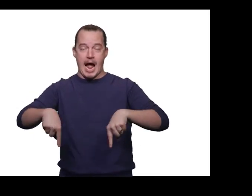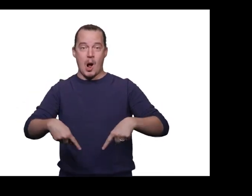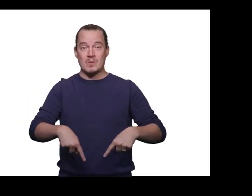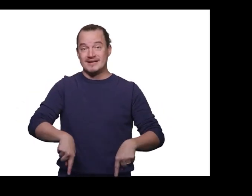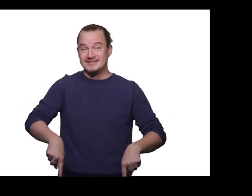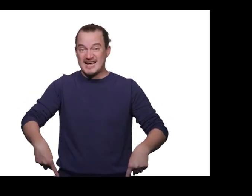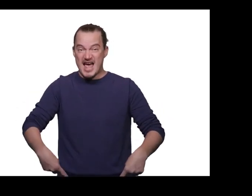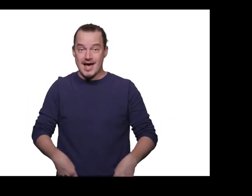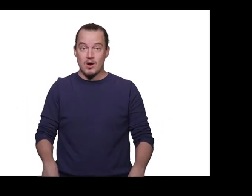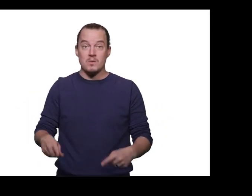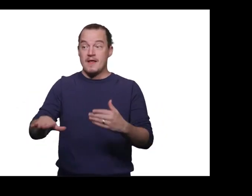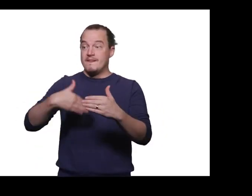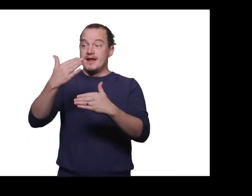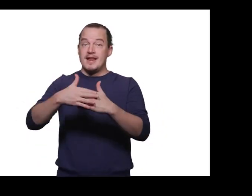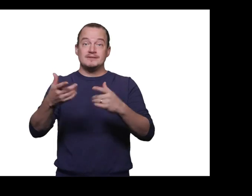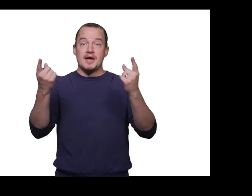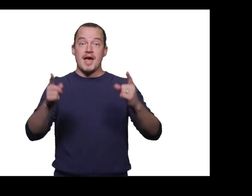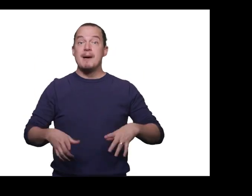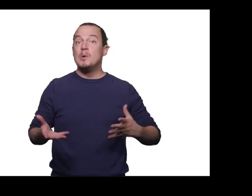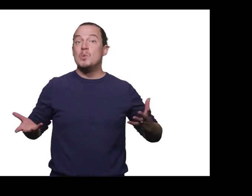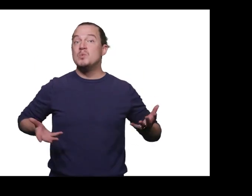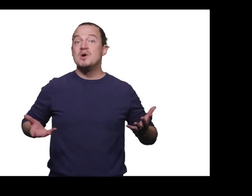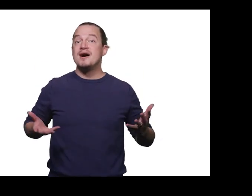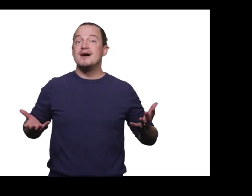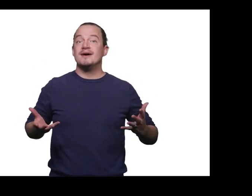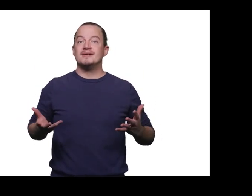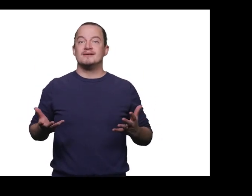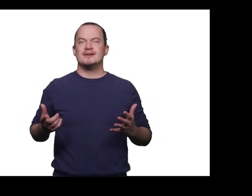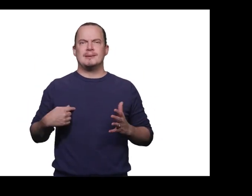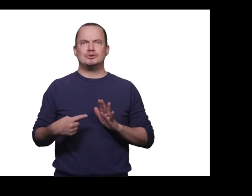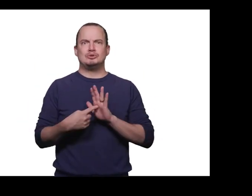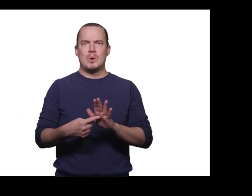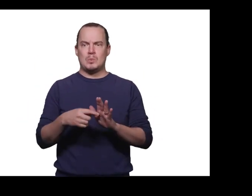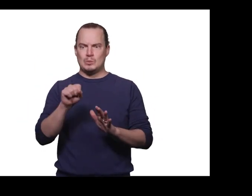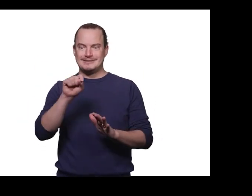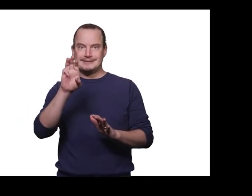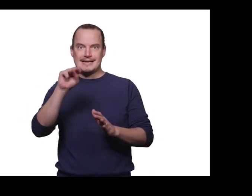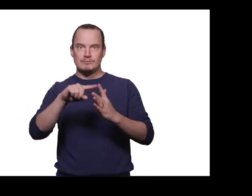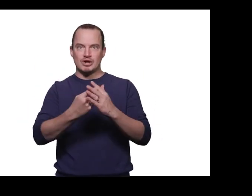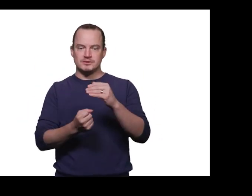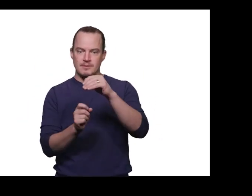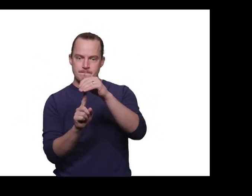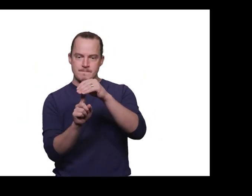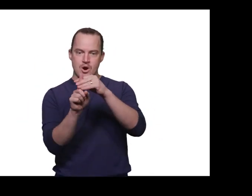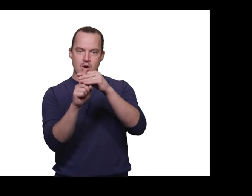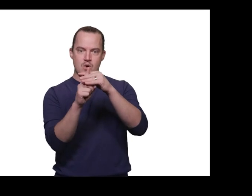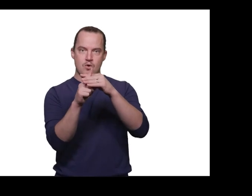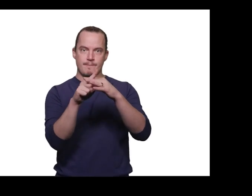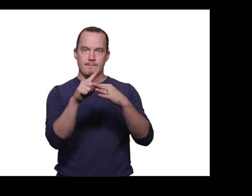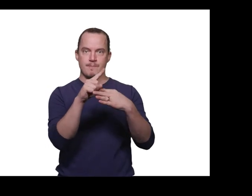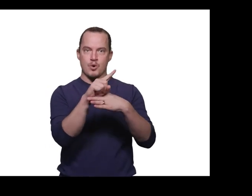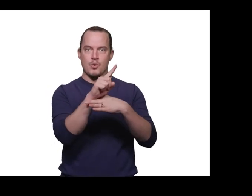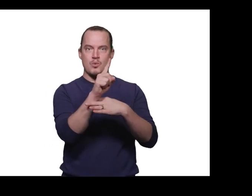grow down. The next thing that happens, this is what happens when the stem shoots